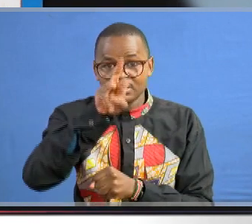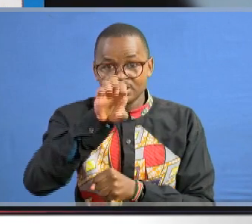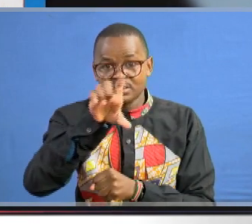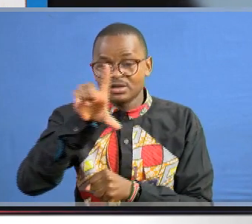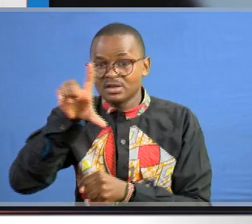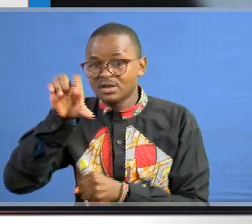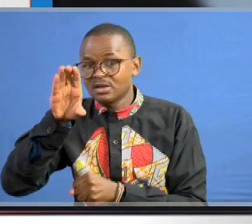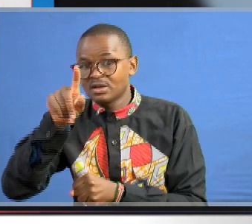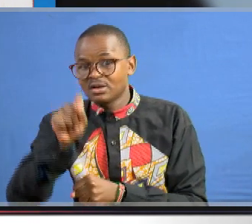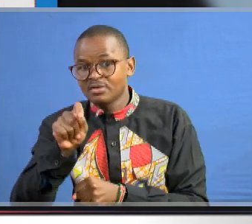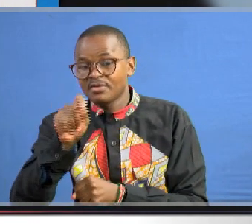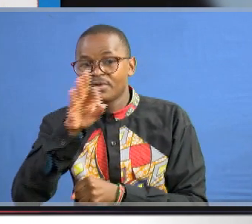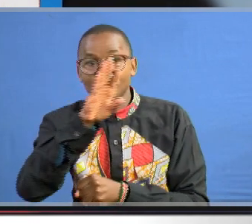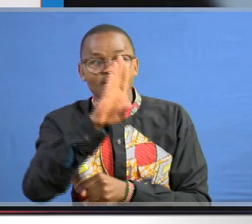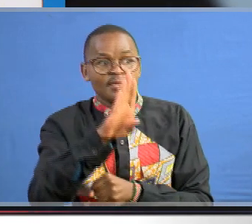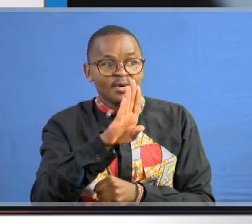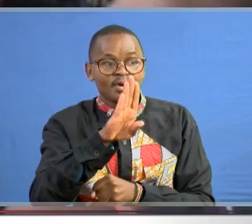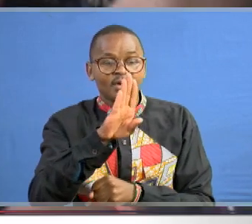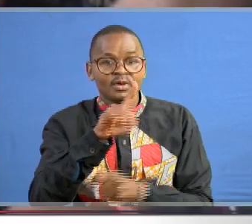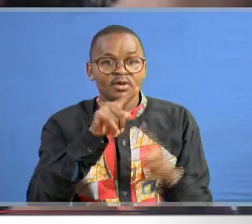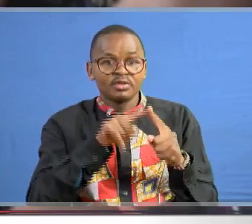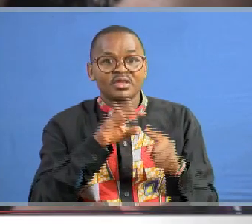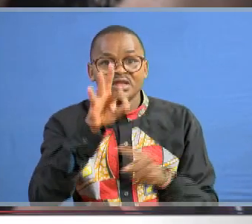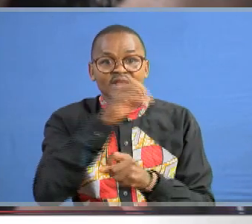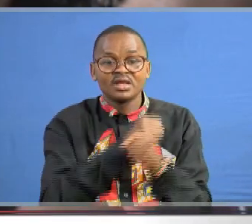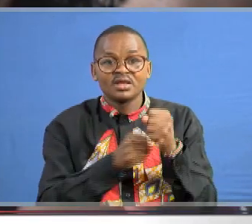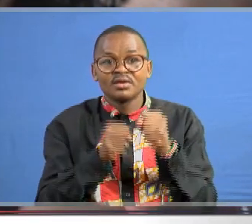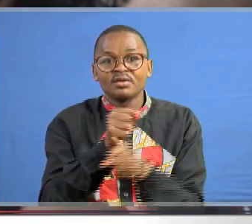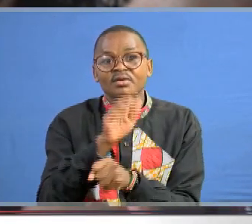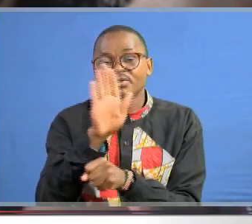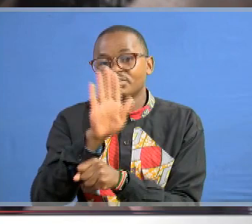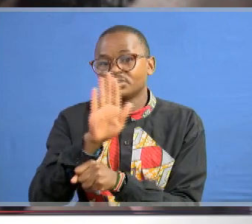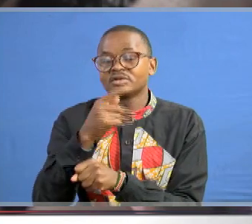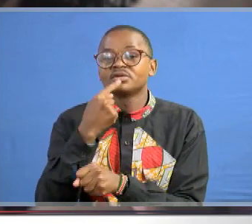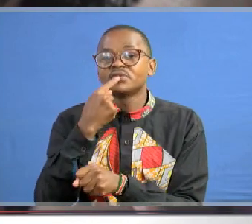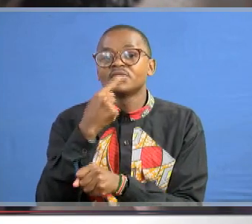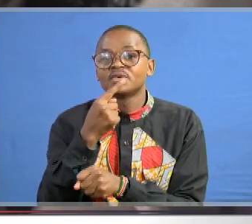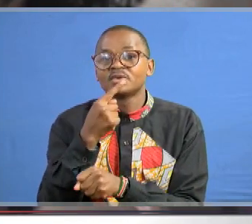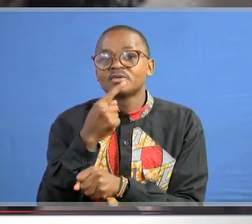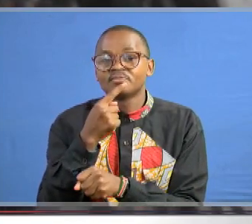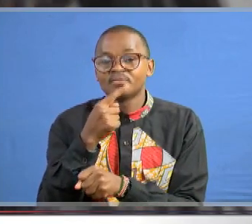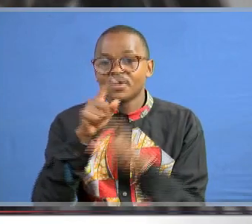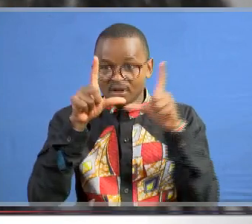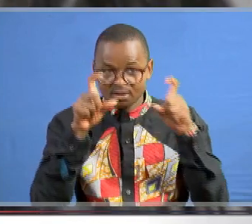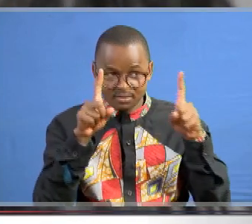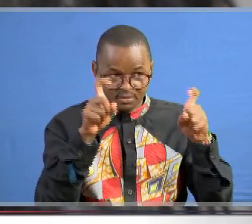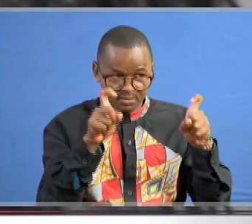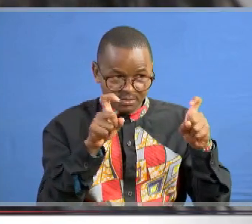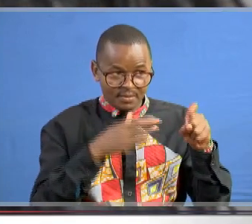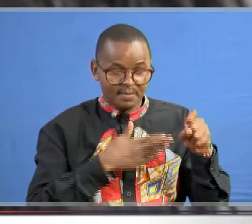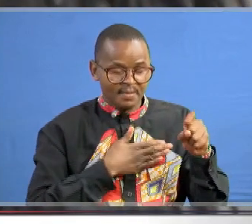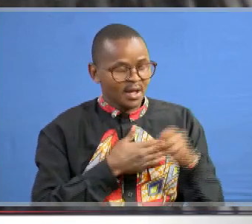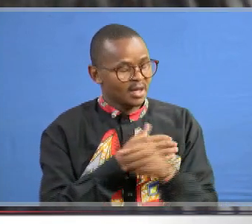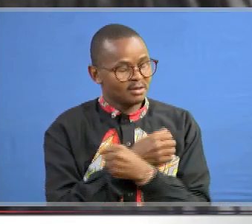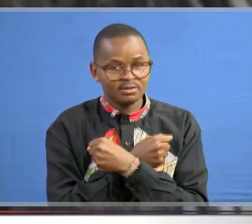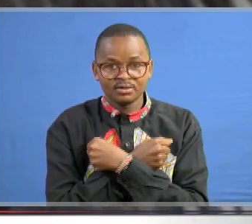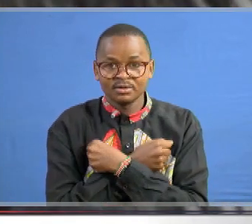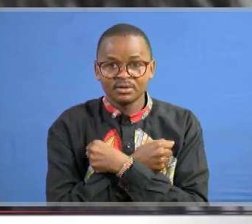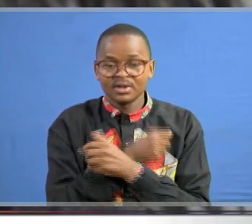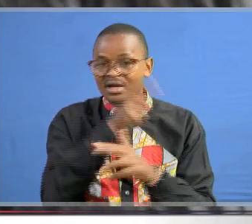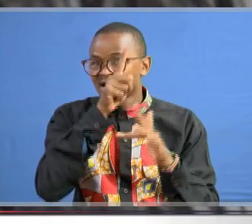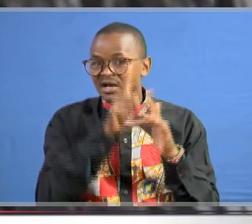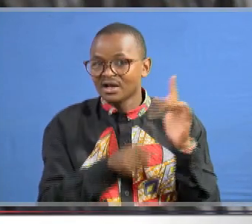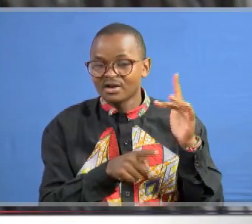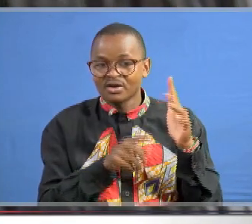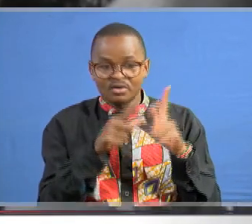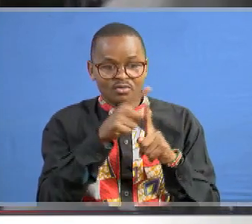took to her Facebook page to bid her three-year-old daughter goodbye, saying, and I quote, "My love, I can't